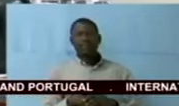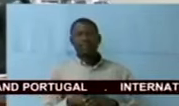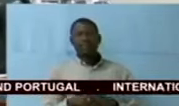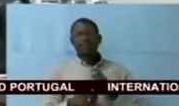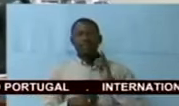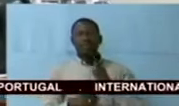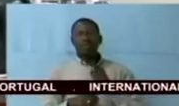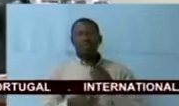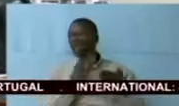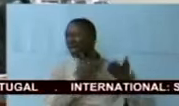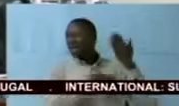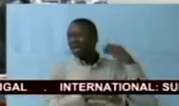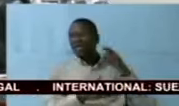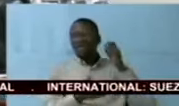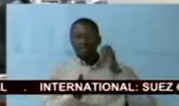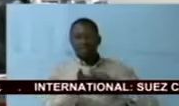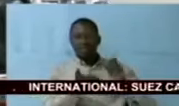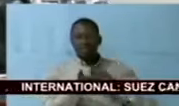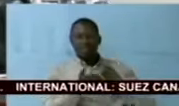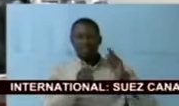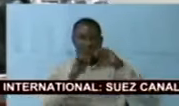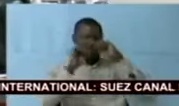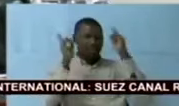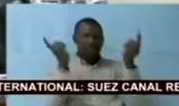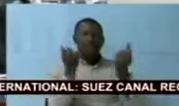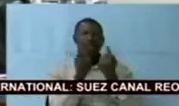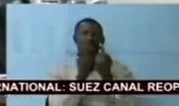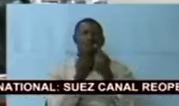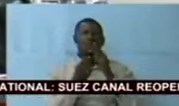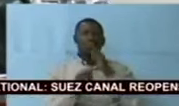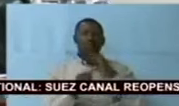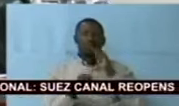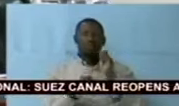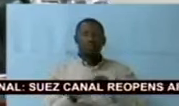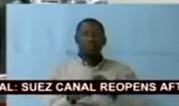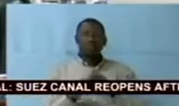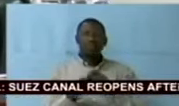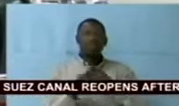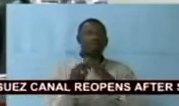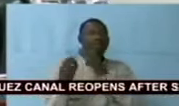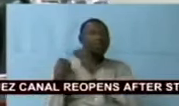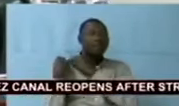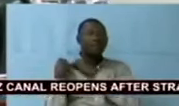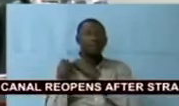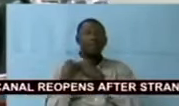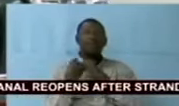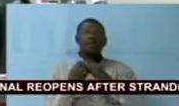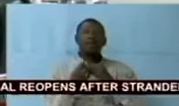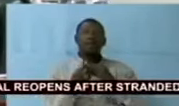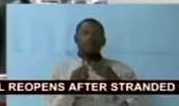the then Secretary General, who was supposed to be the principal witness,